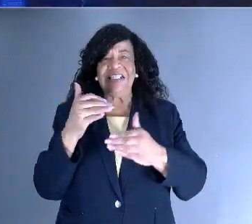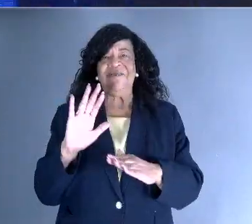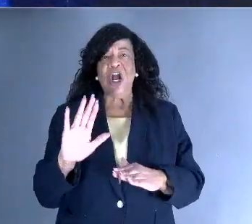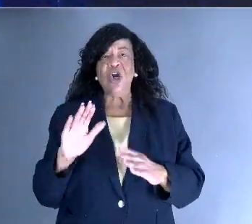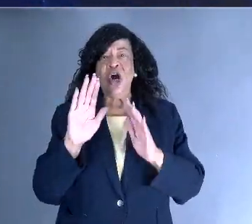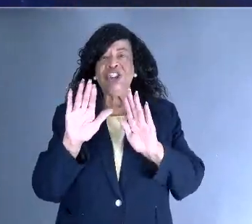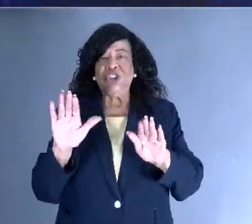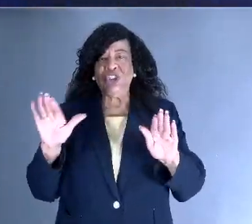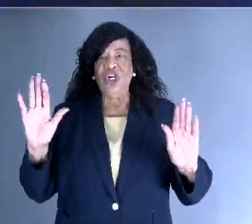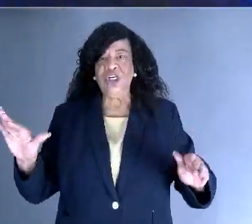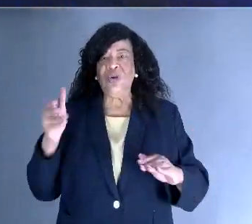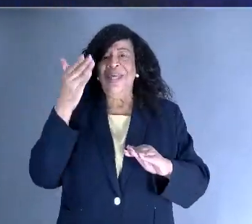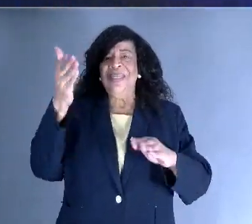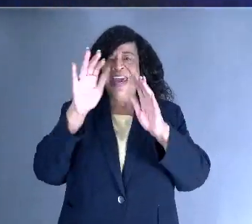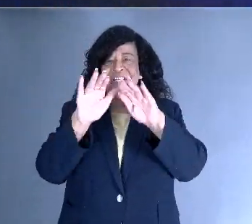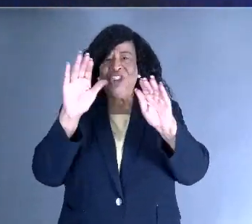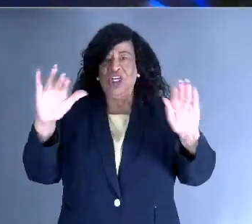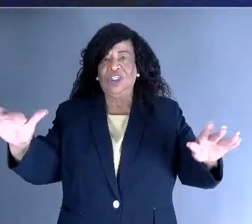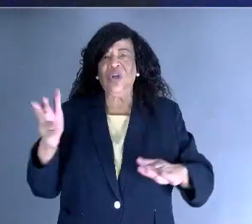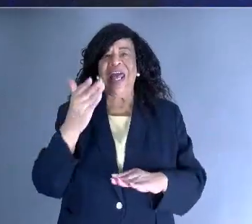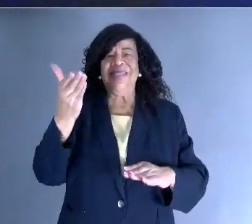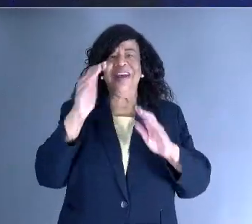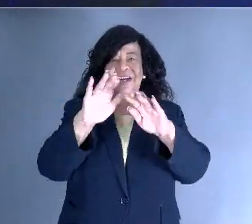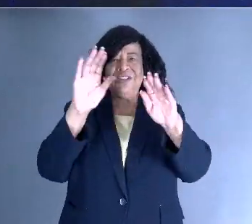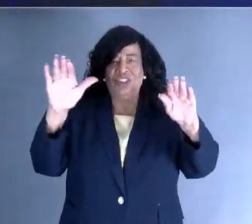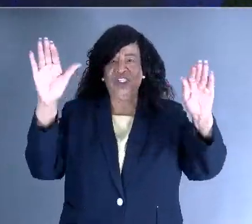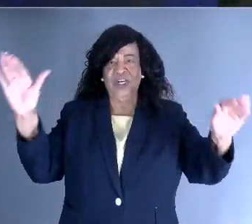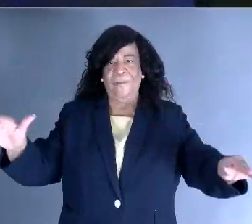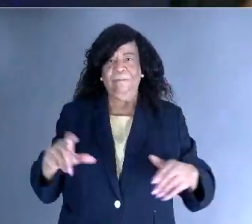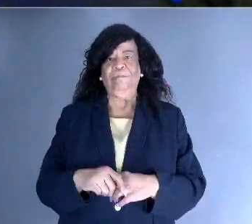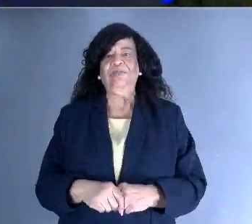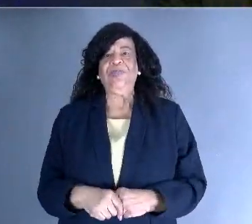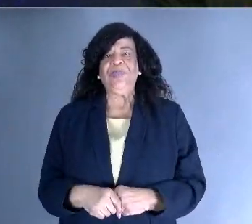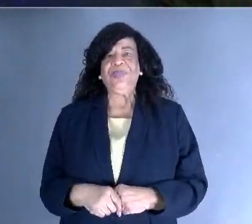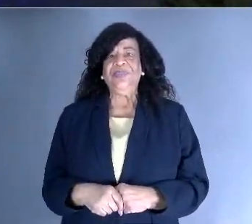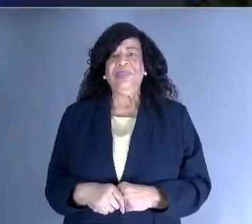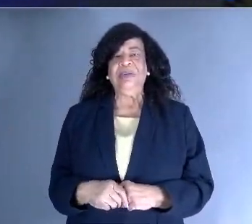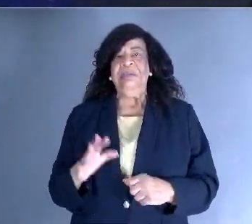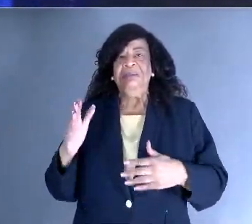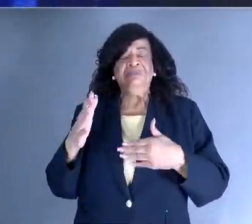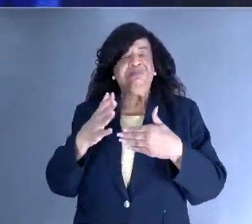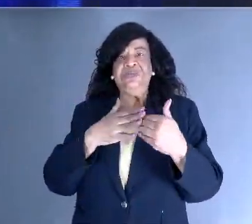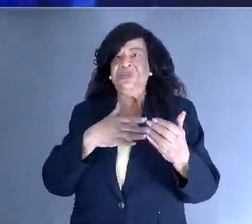you won't waste money on things that does not matter